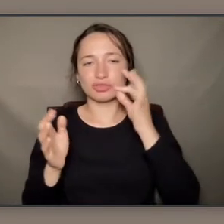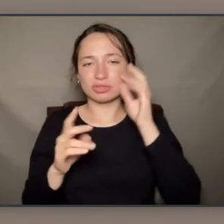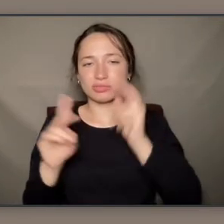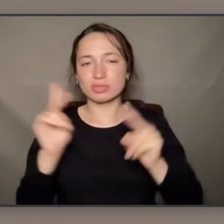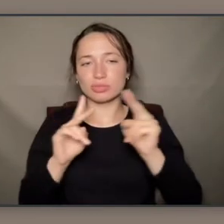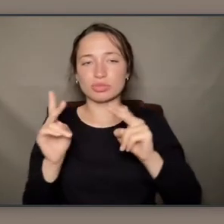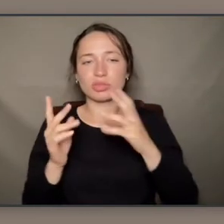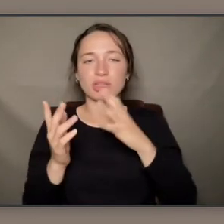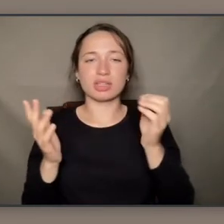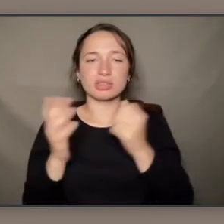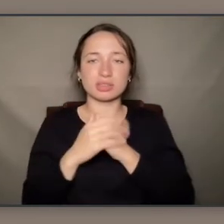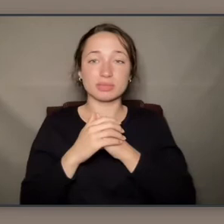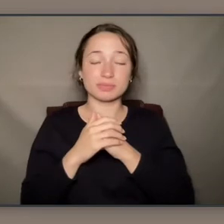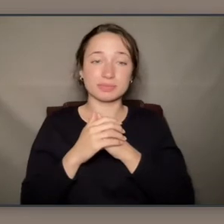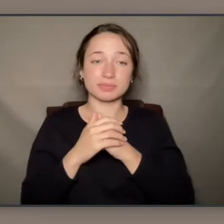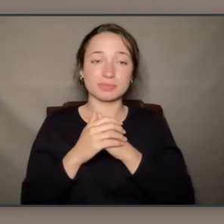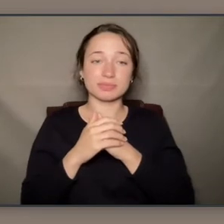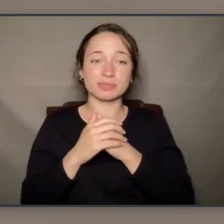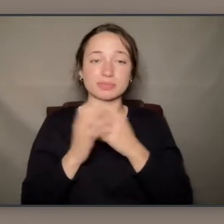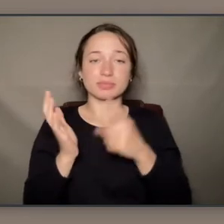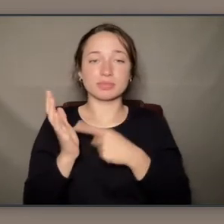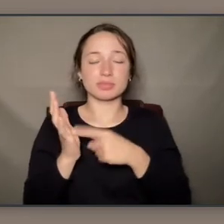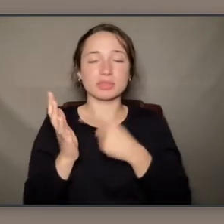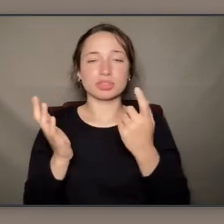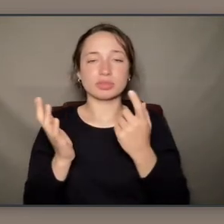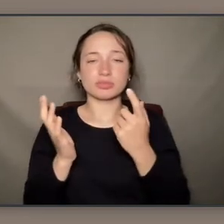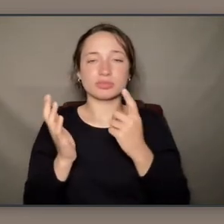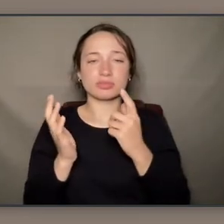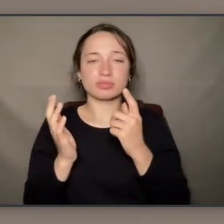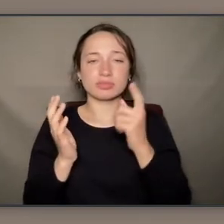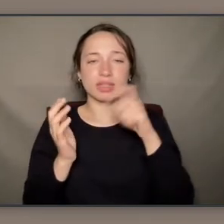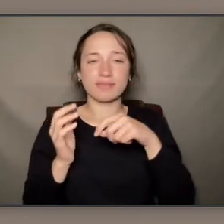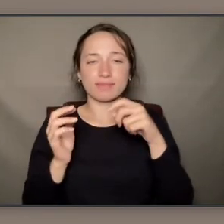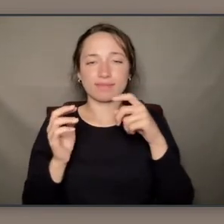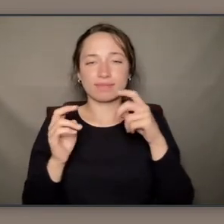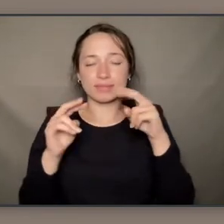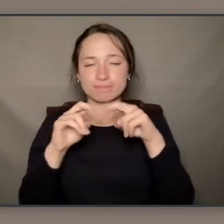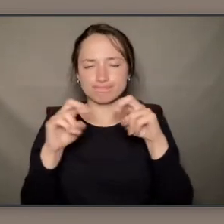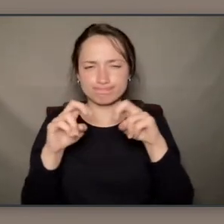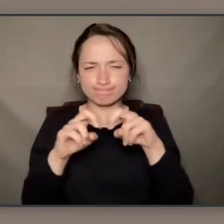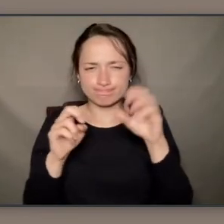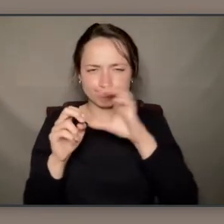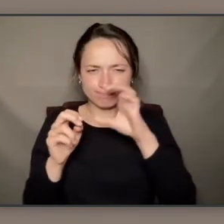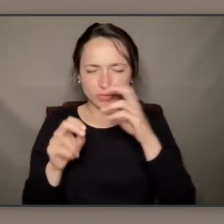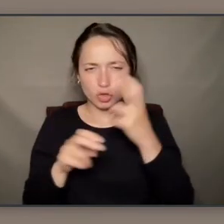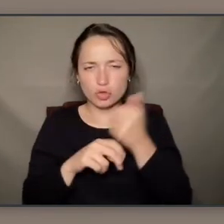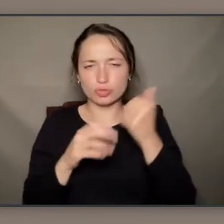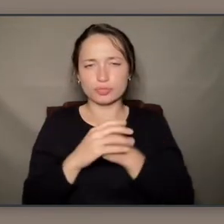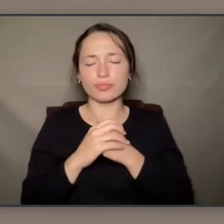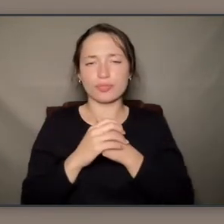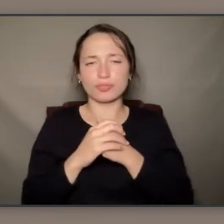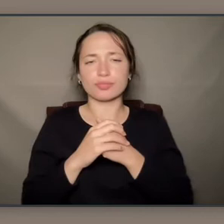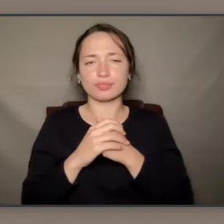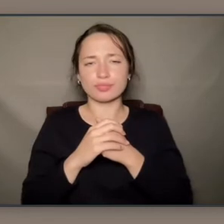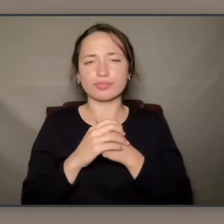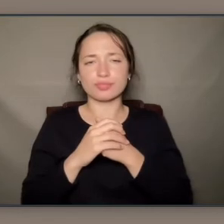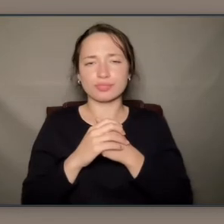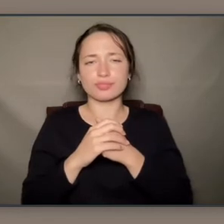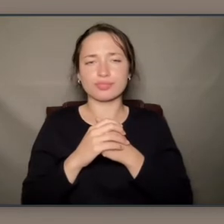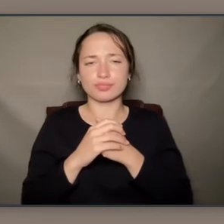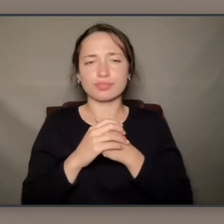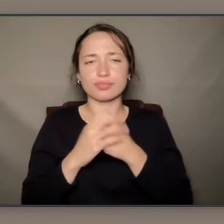indigenous people. And so I think, you know, sometimes you have to dig a little